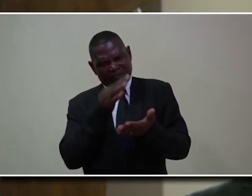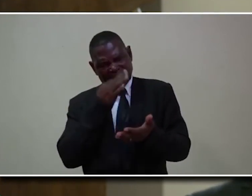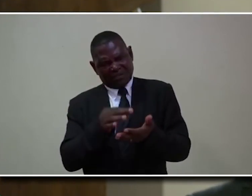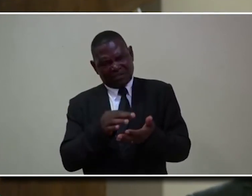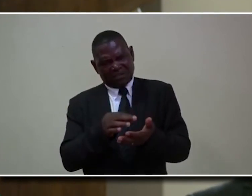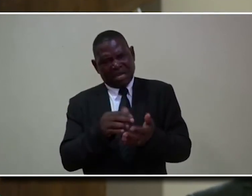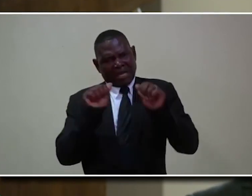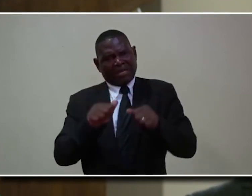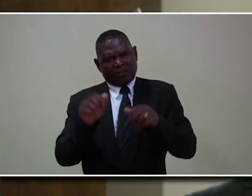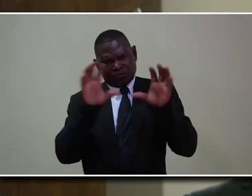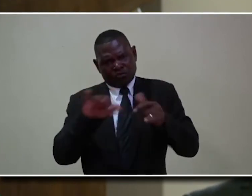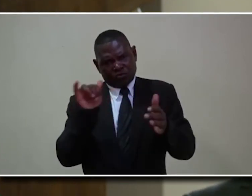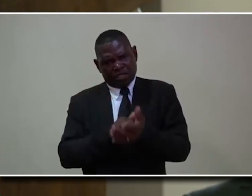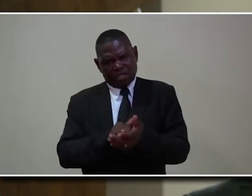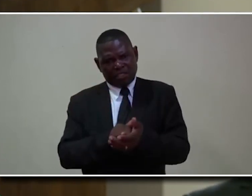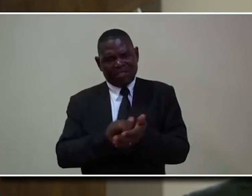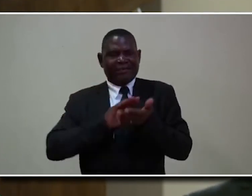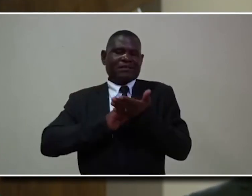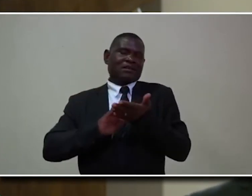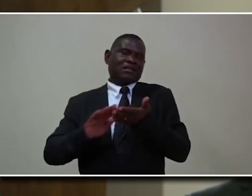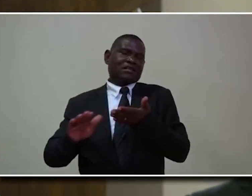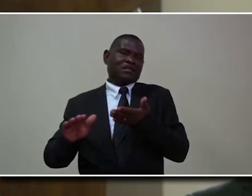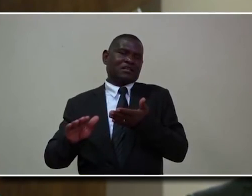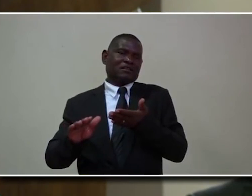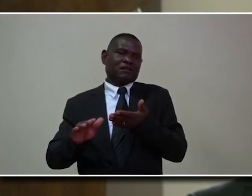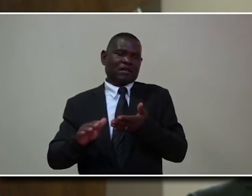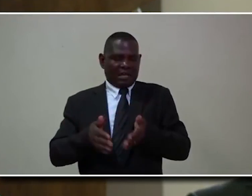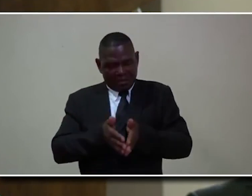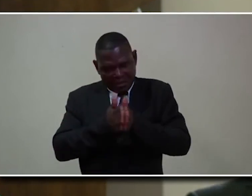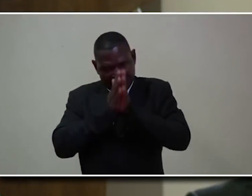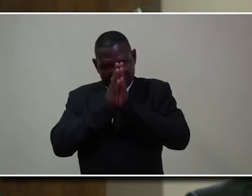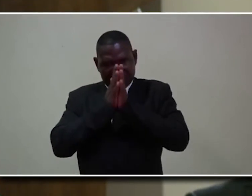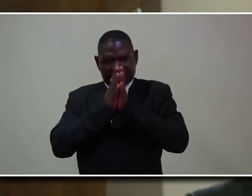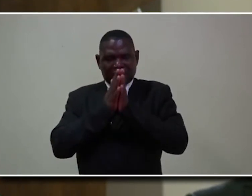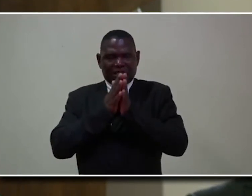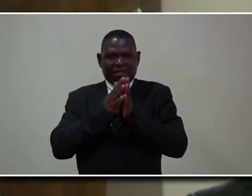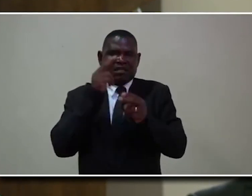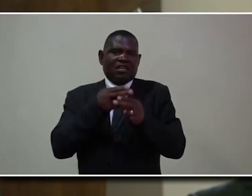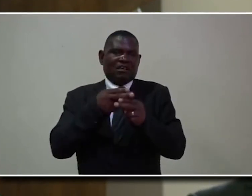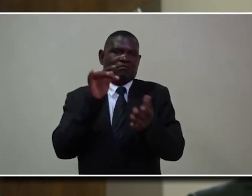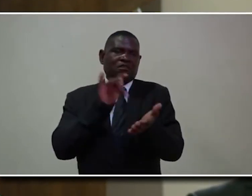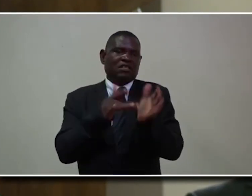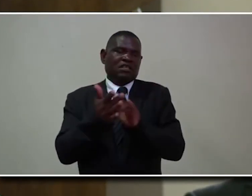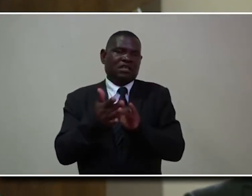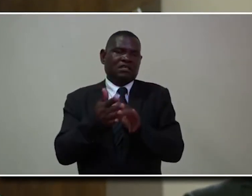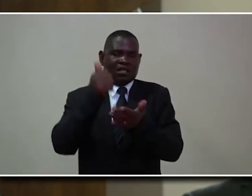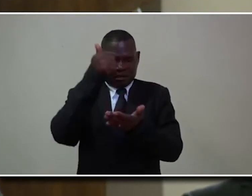may do so with worthiness. We ask in Jesus' name. Amen.